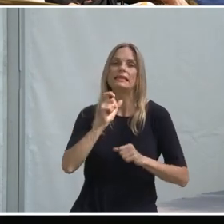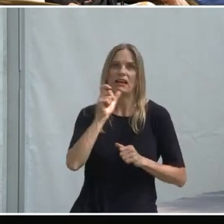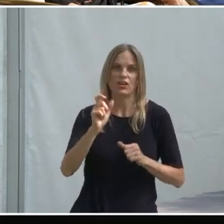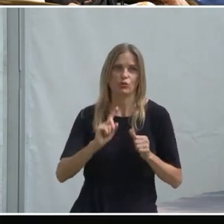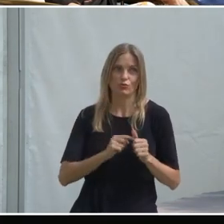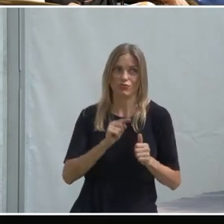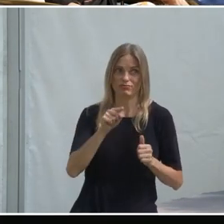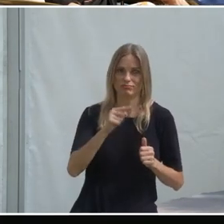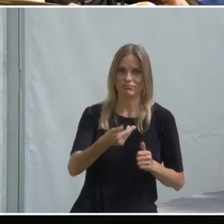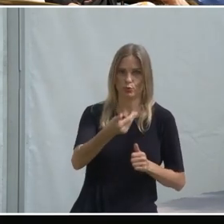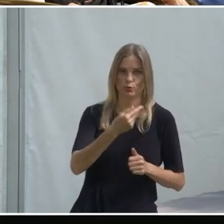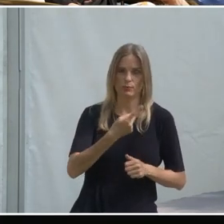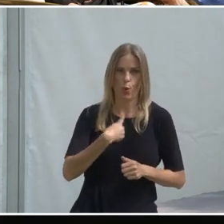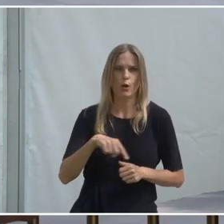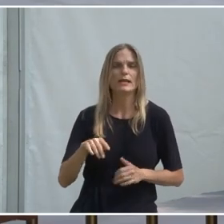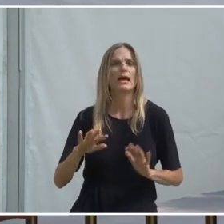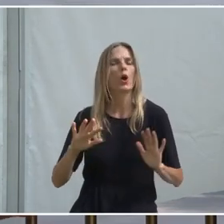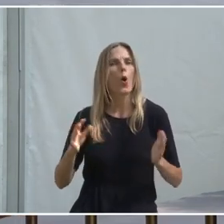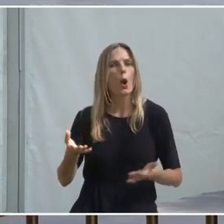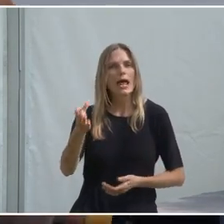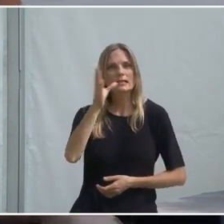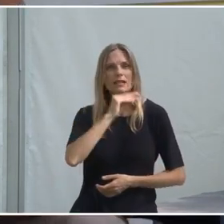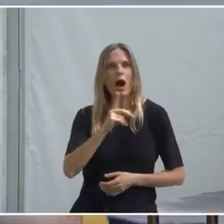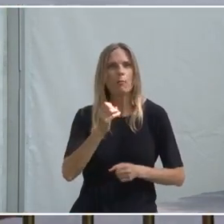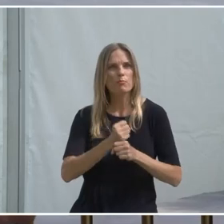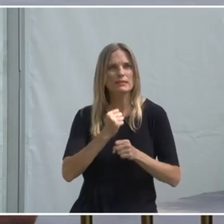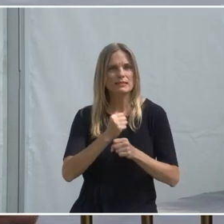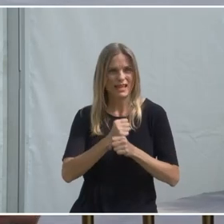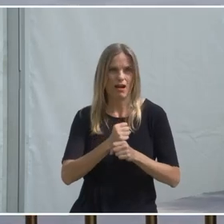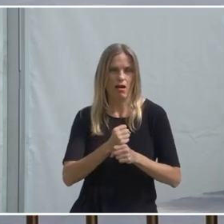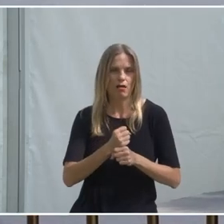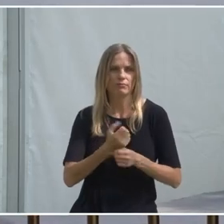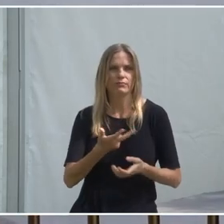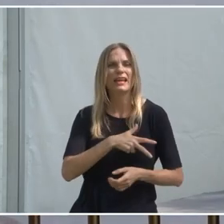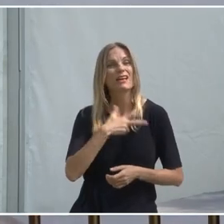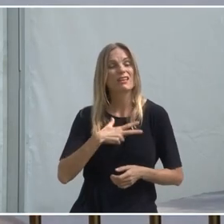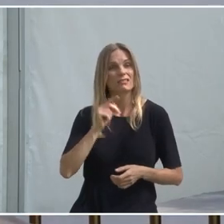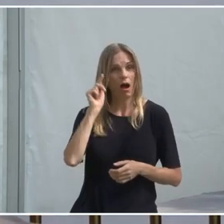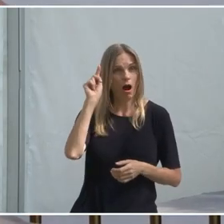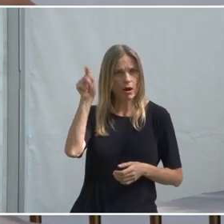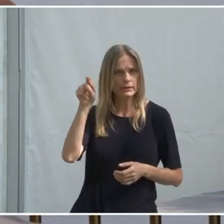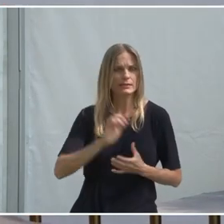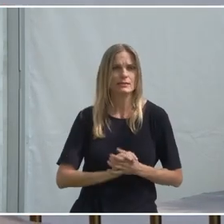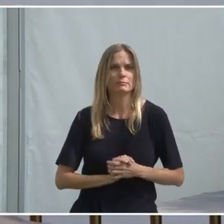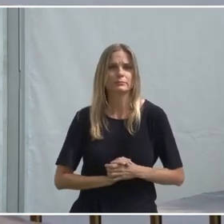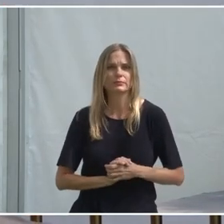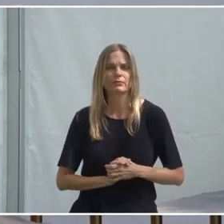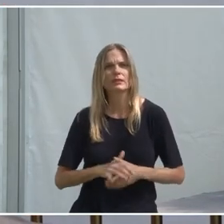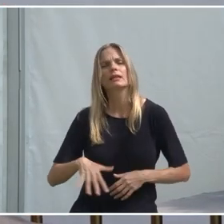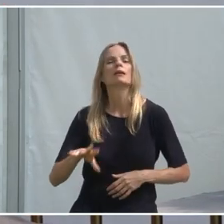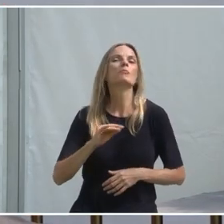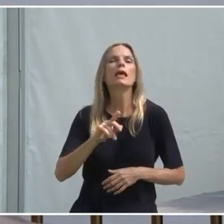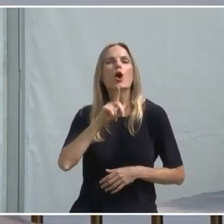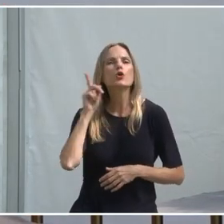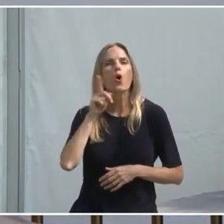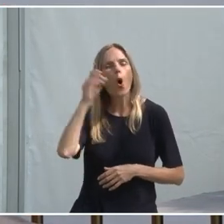ask, how can what can we do? In Denmark, we have reached out to young